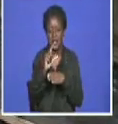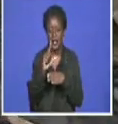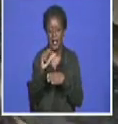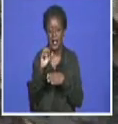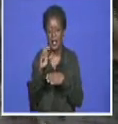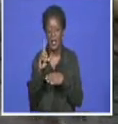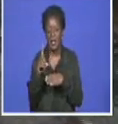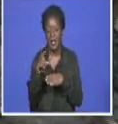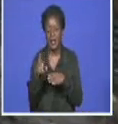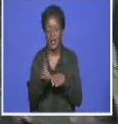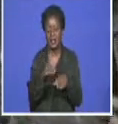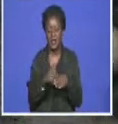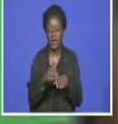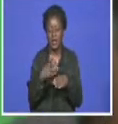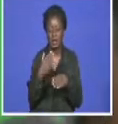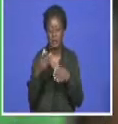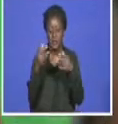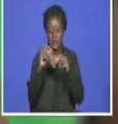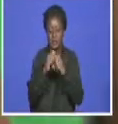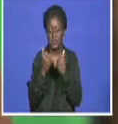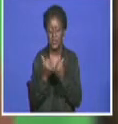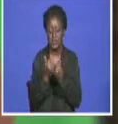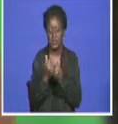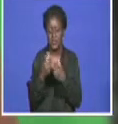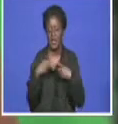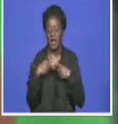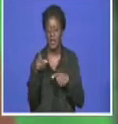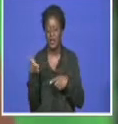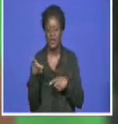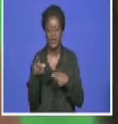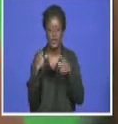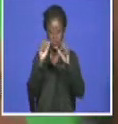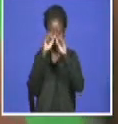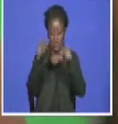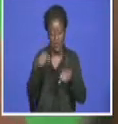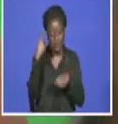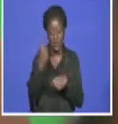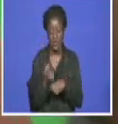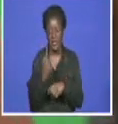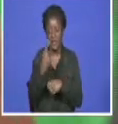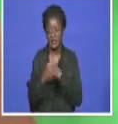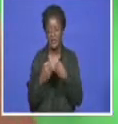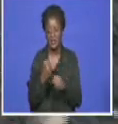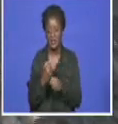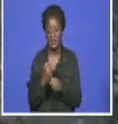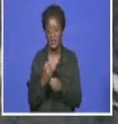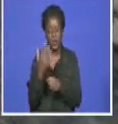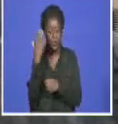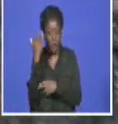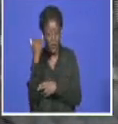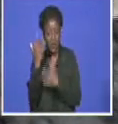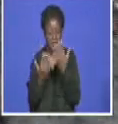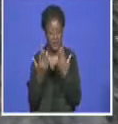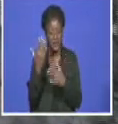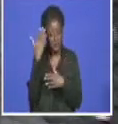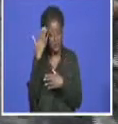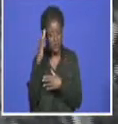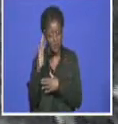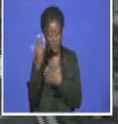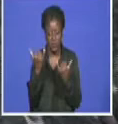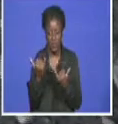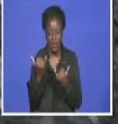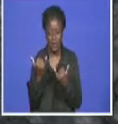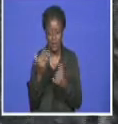her stall out there for 11 years. At the cause of the fire, we don't know at this time, and we don't want to speculate. Overwhelming.